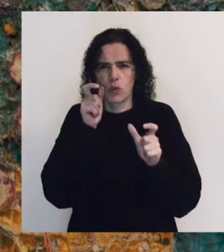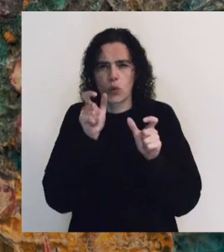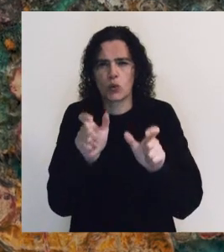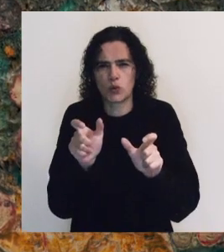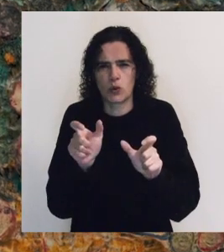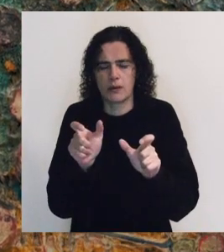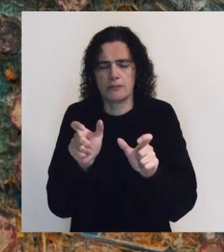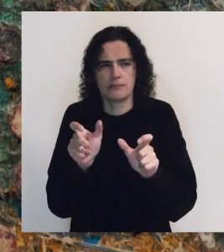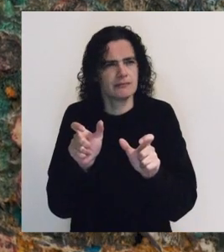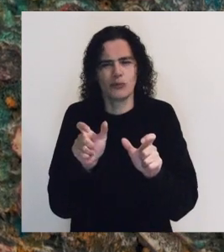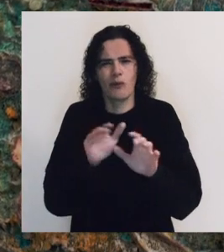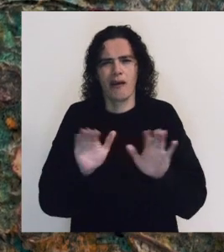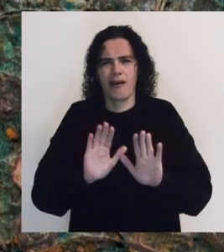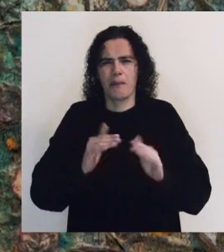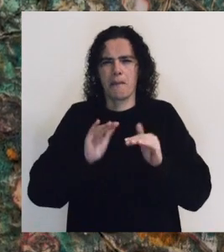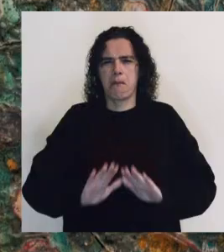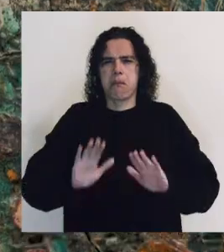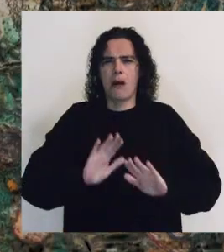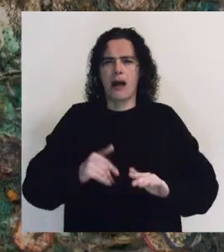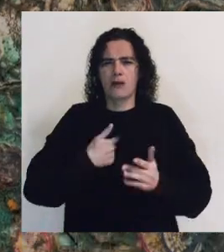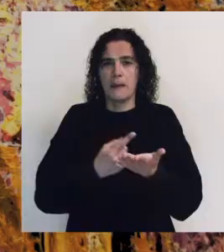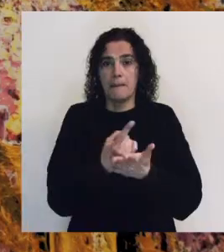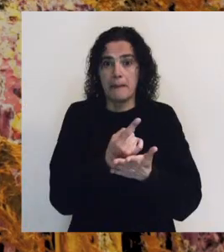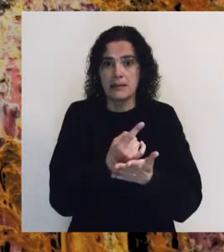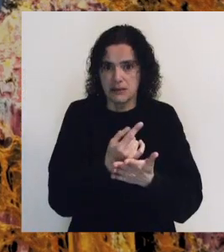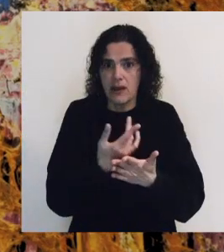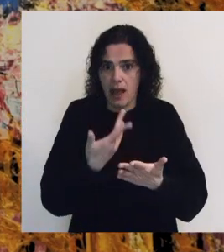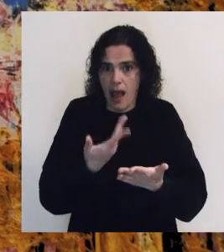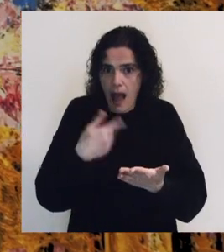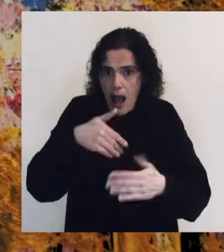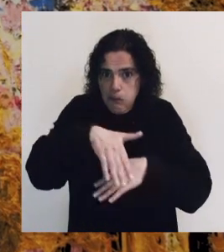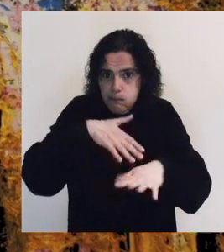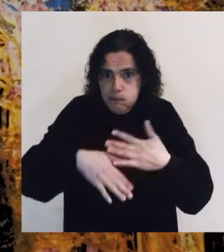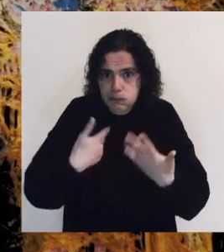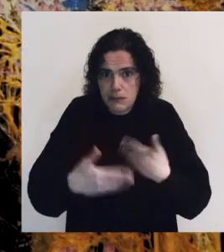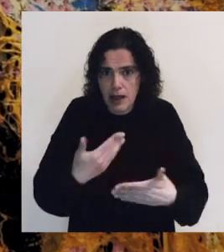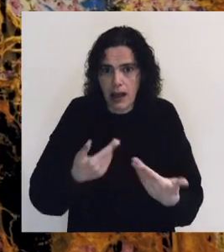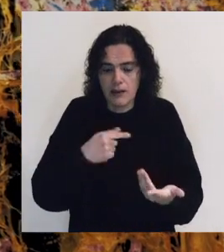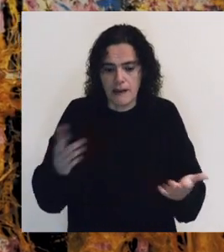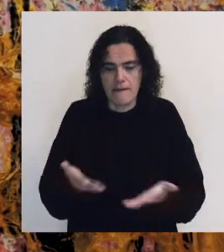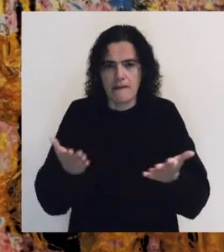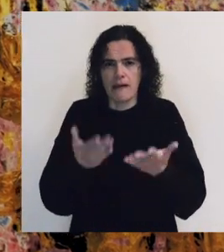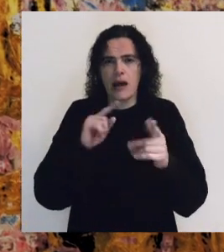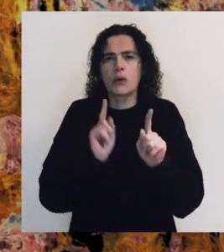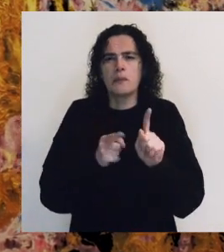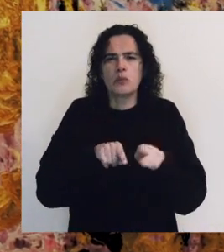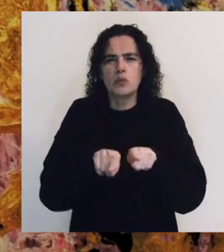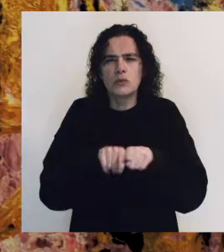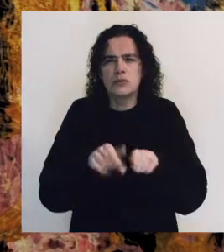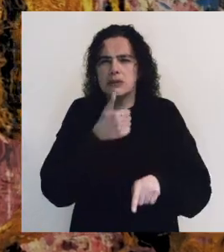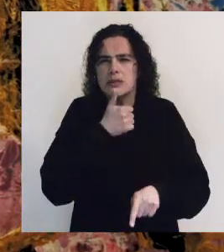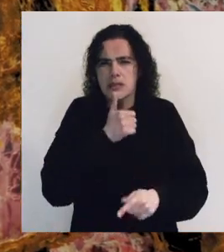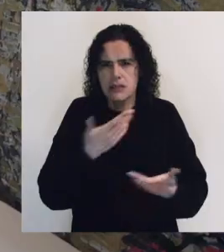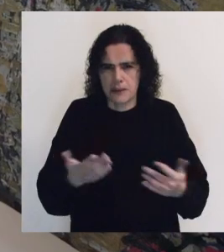of control. It's not a passive. Mapping is an action. Mapping is an action motivated by politics